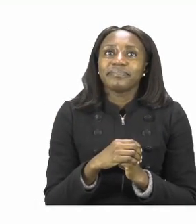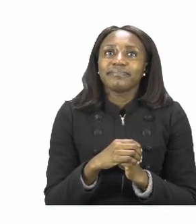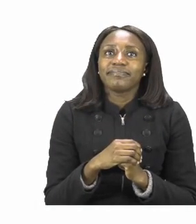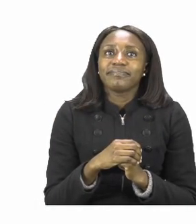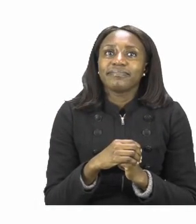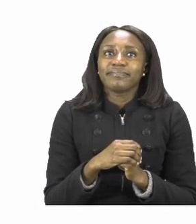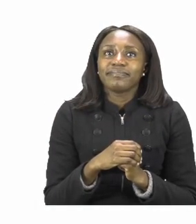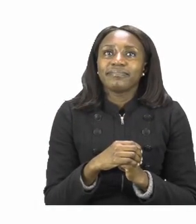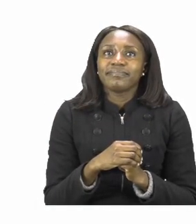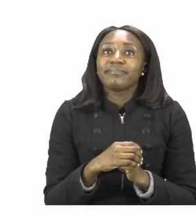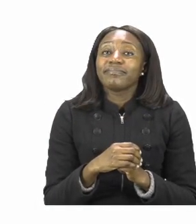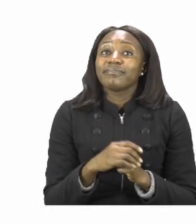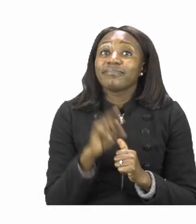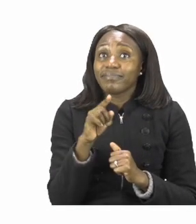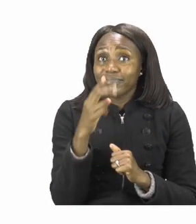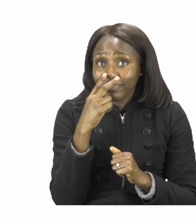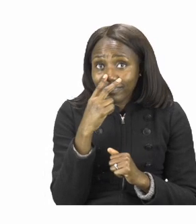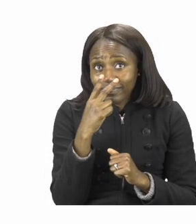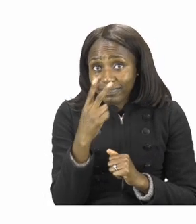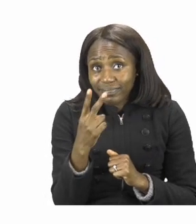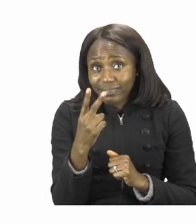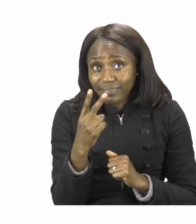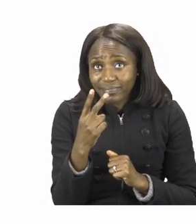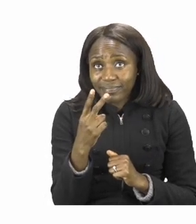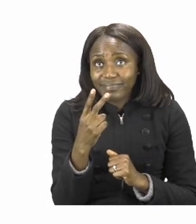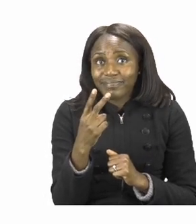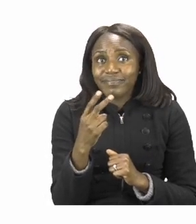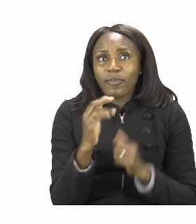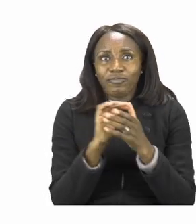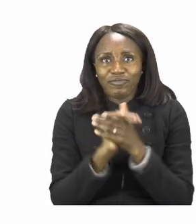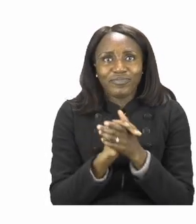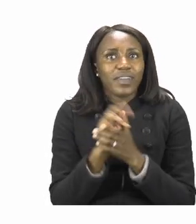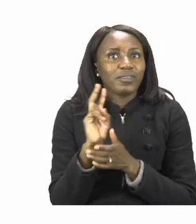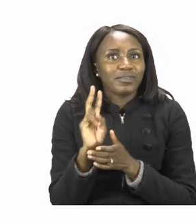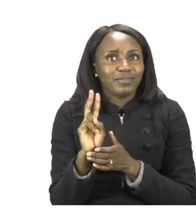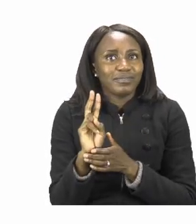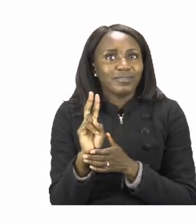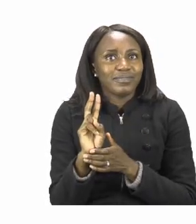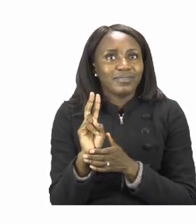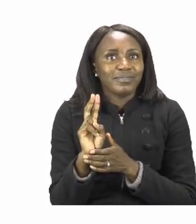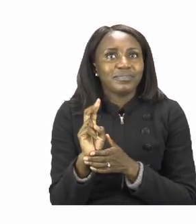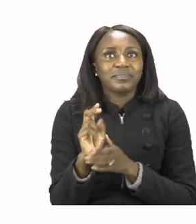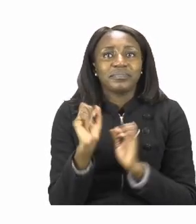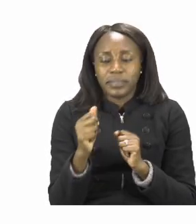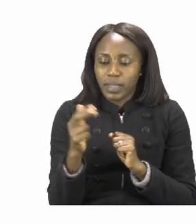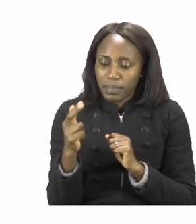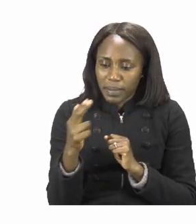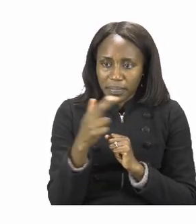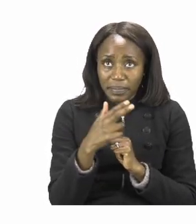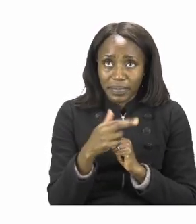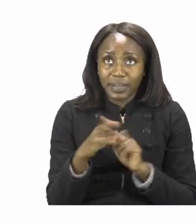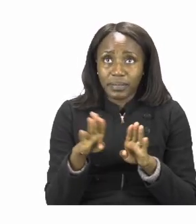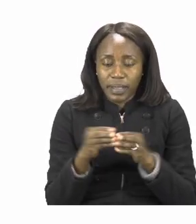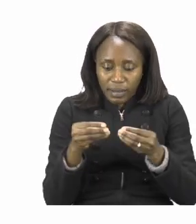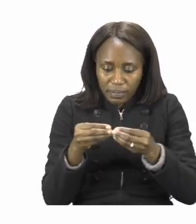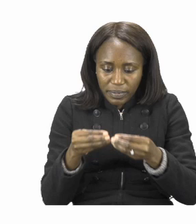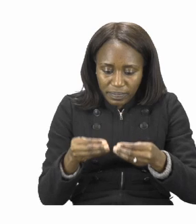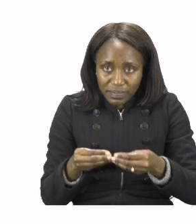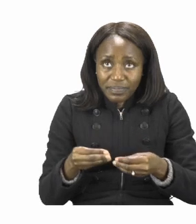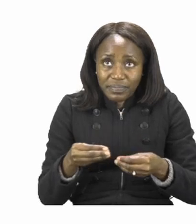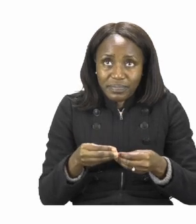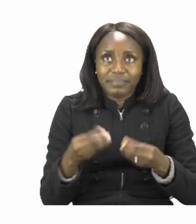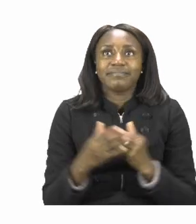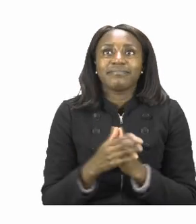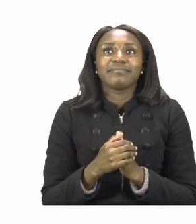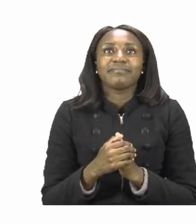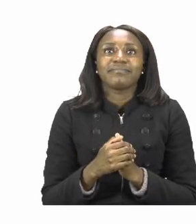29. On page 29, we have some friends that we need to cut up and make a puzzle of. Here we